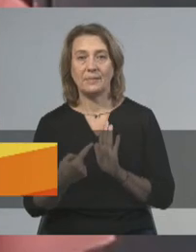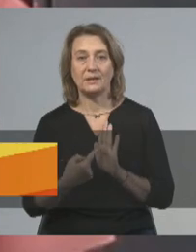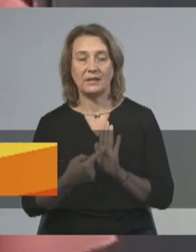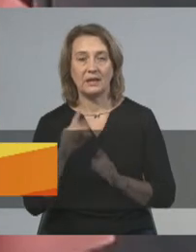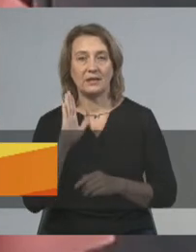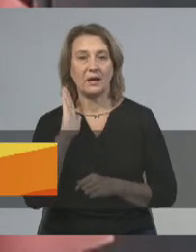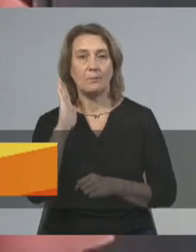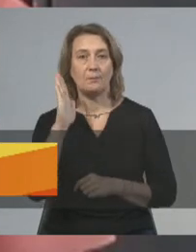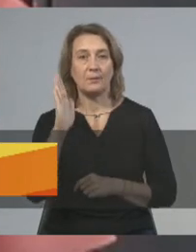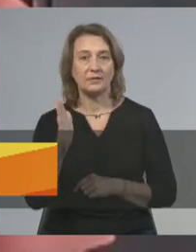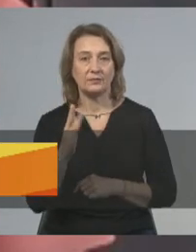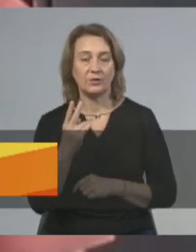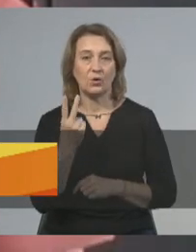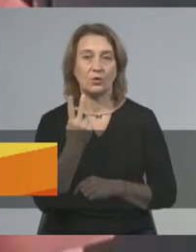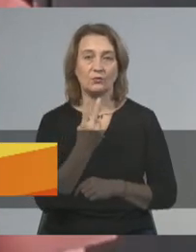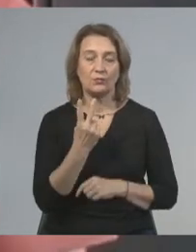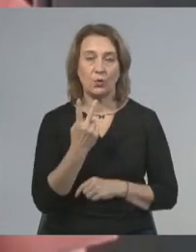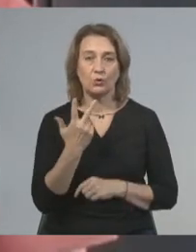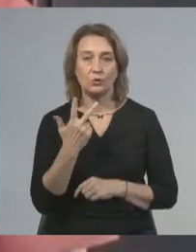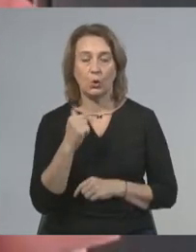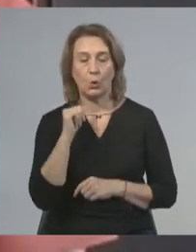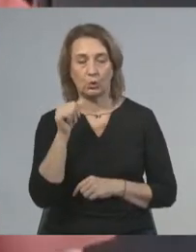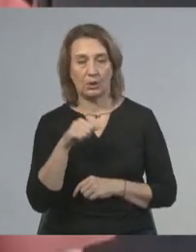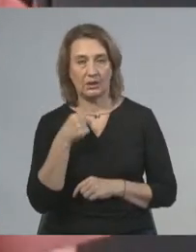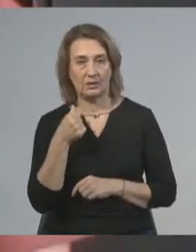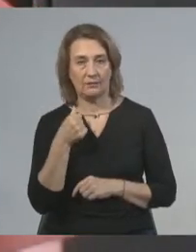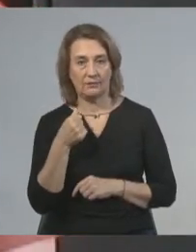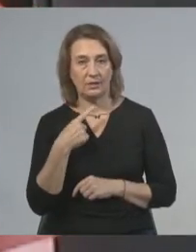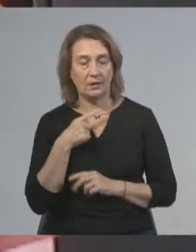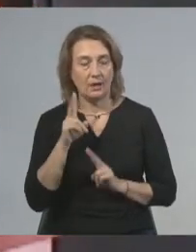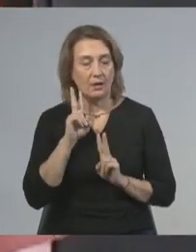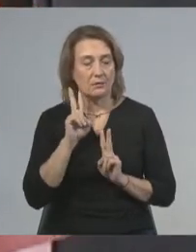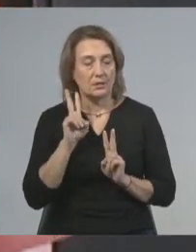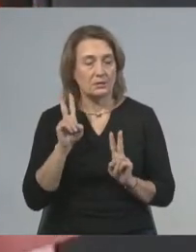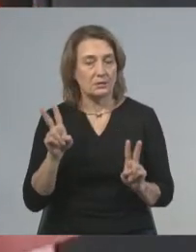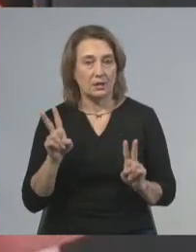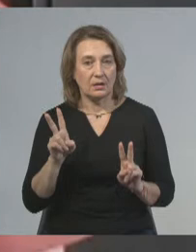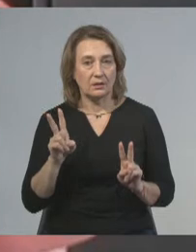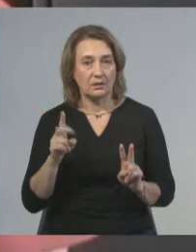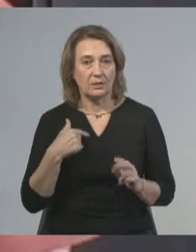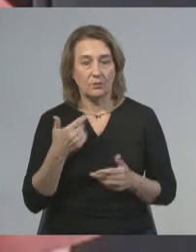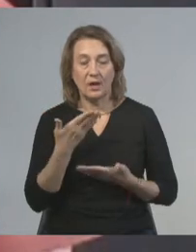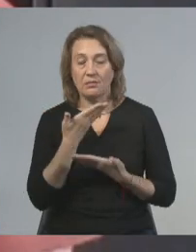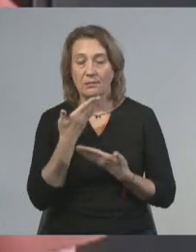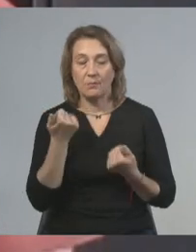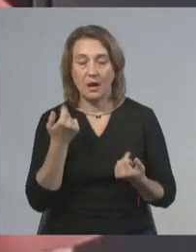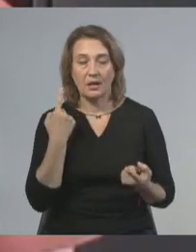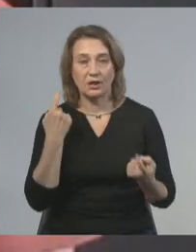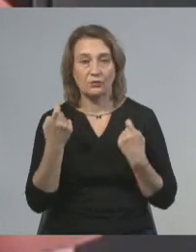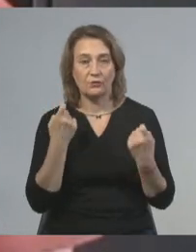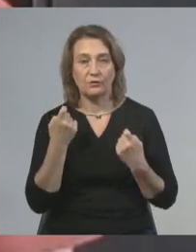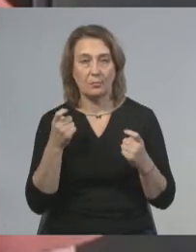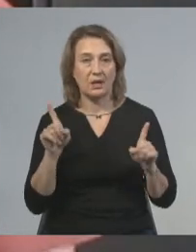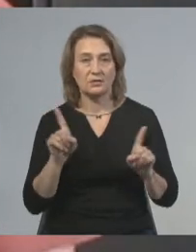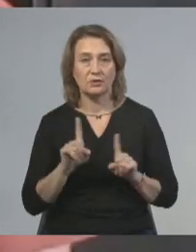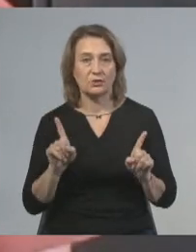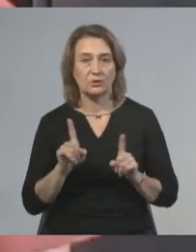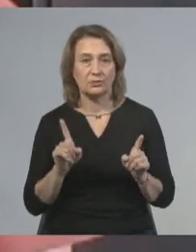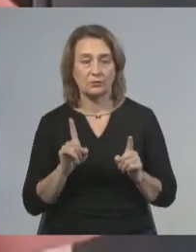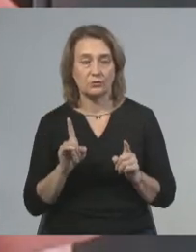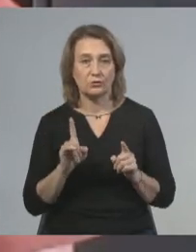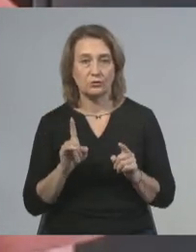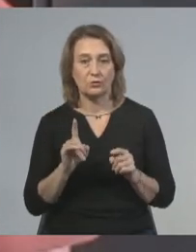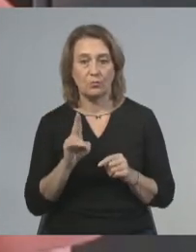we were told that this is this issue can only be solved within the next two or three